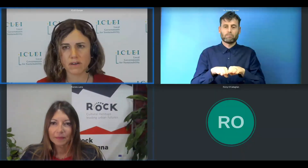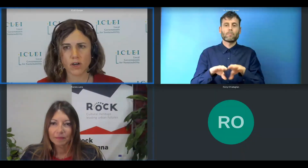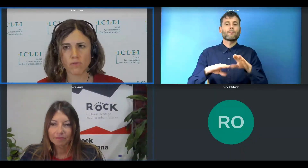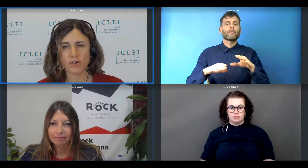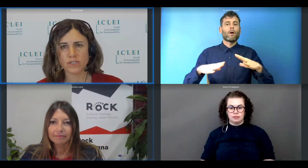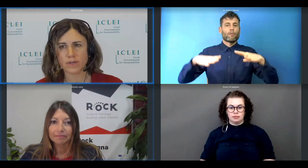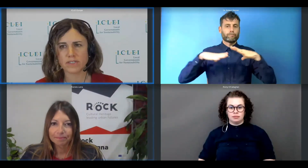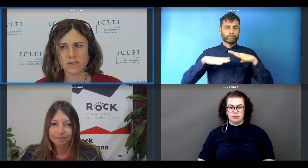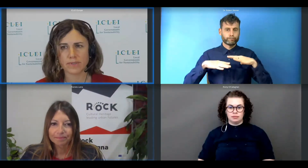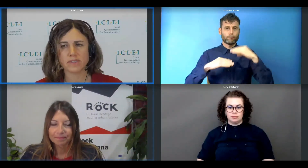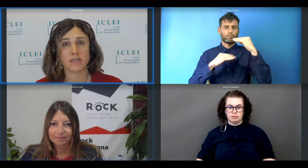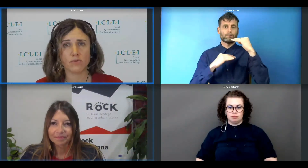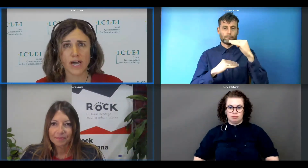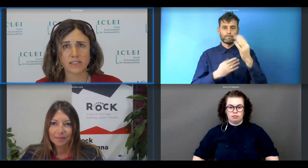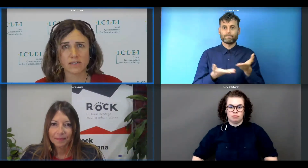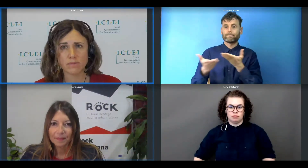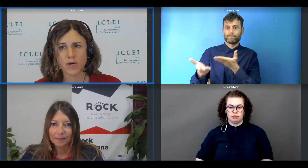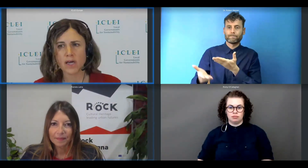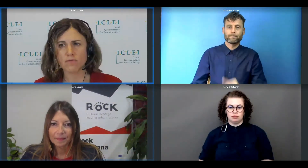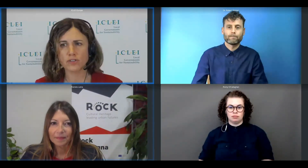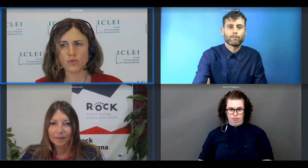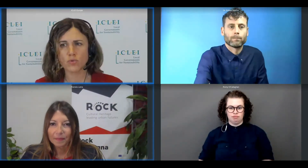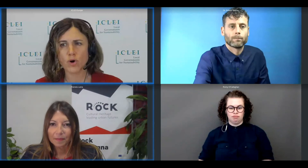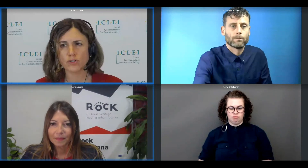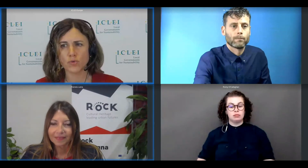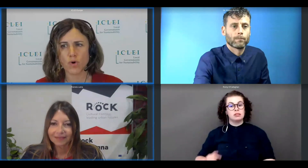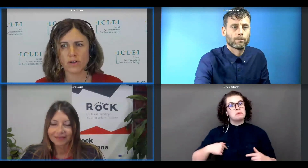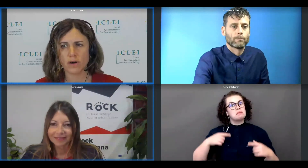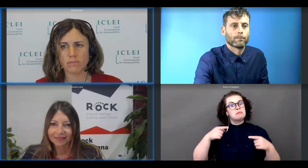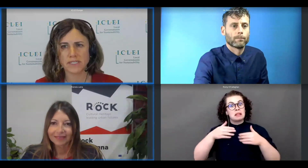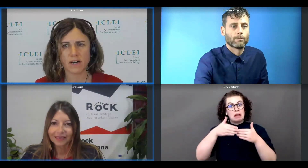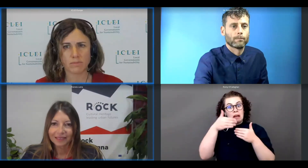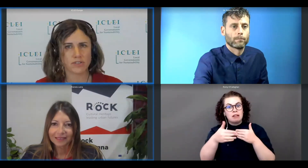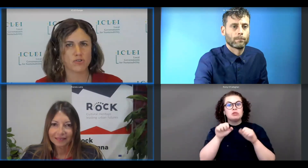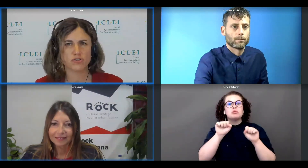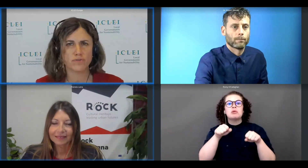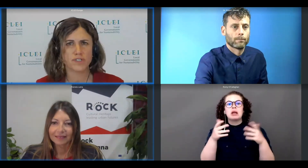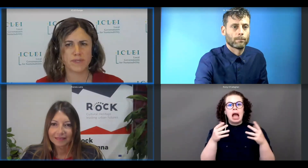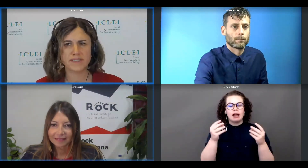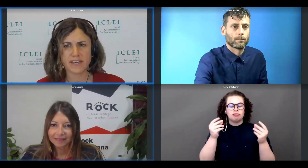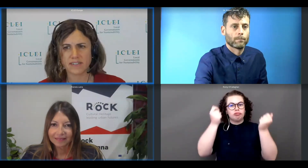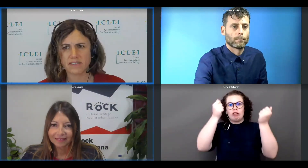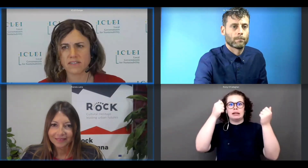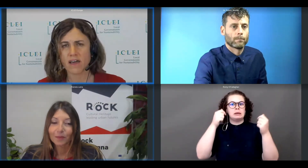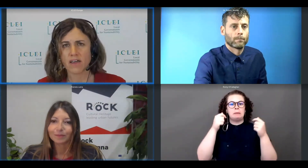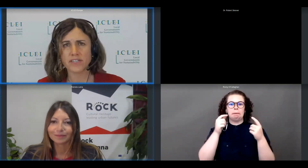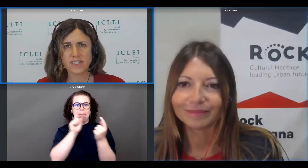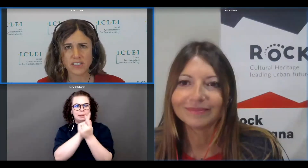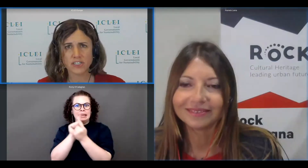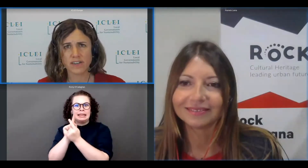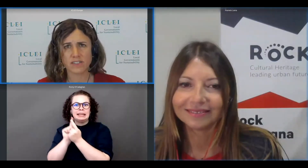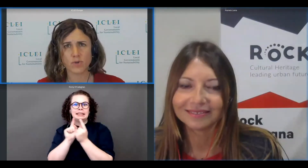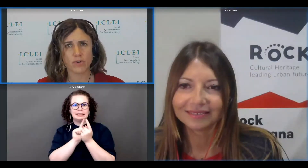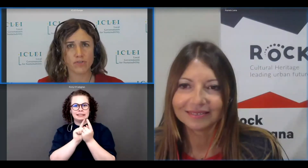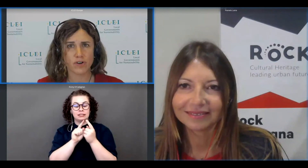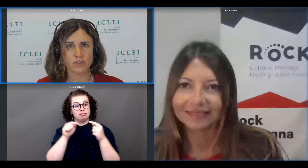other conference participants in random virtual one-to-one meetups, so sort of speed datings. The